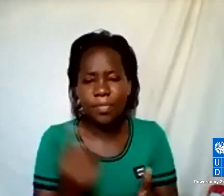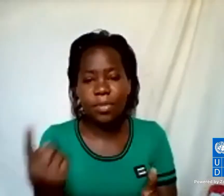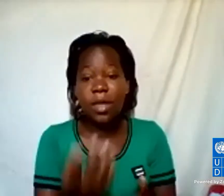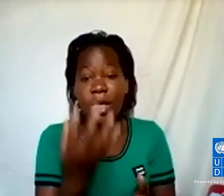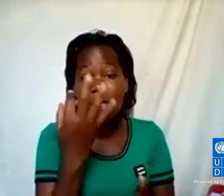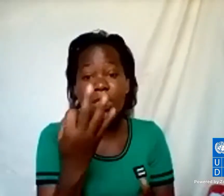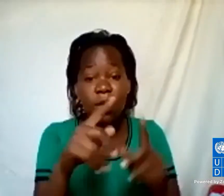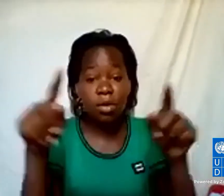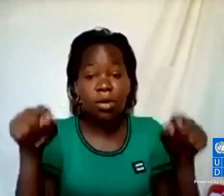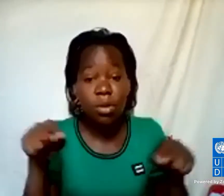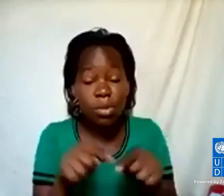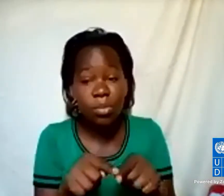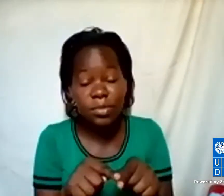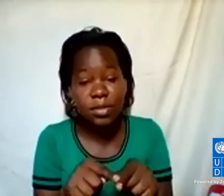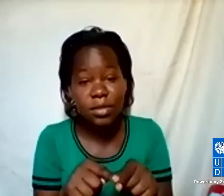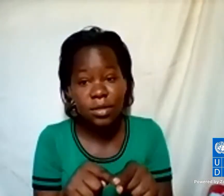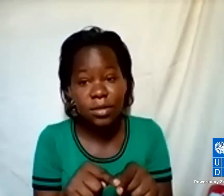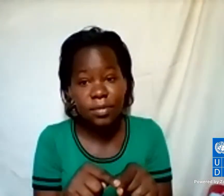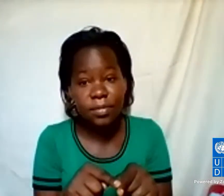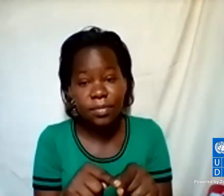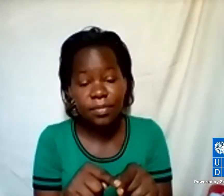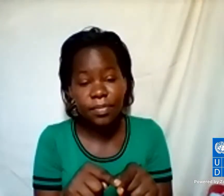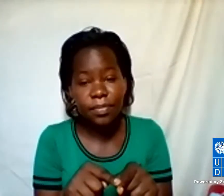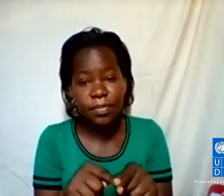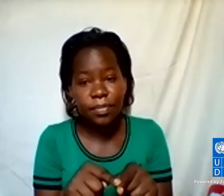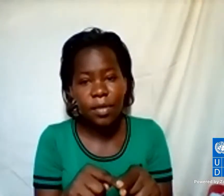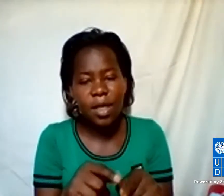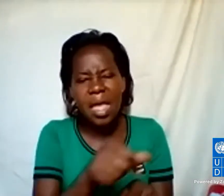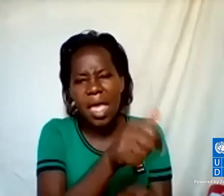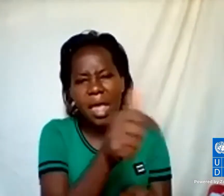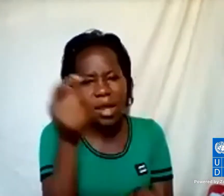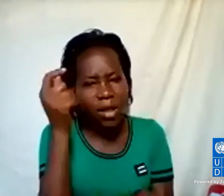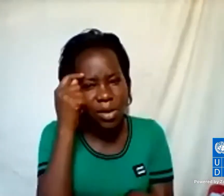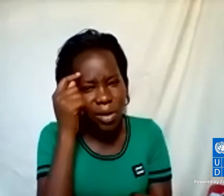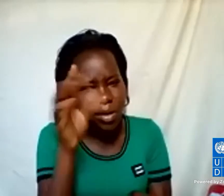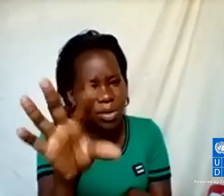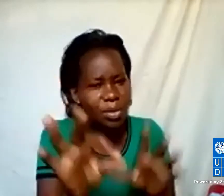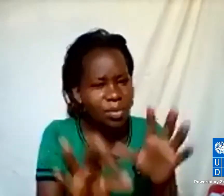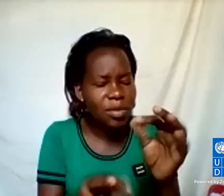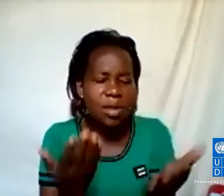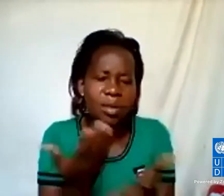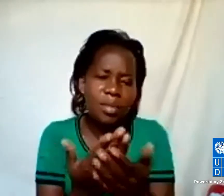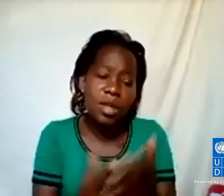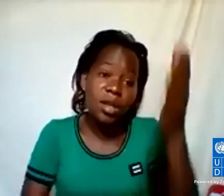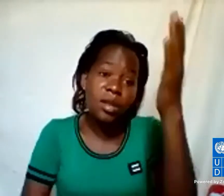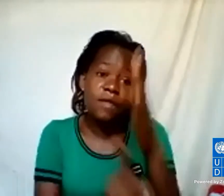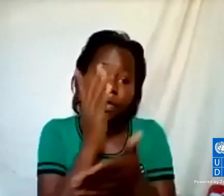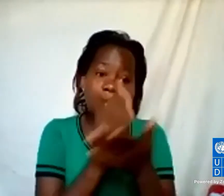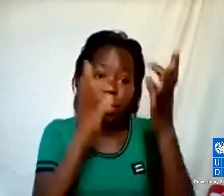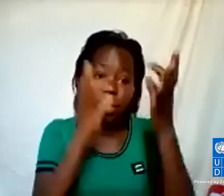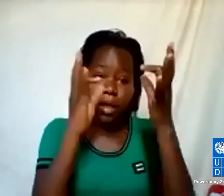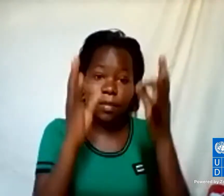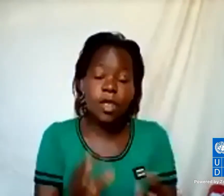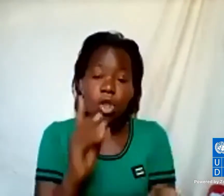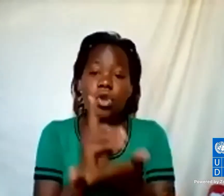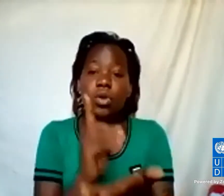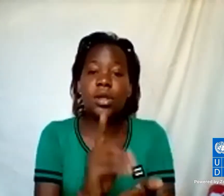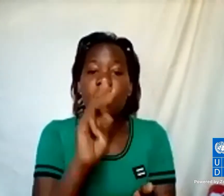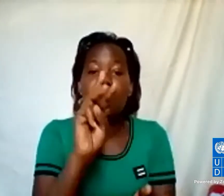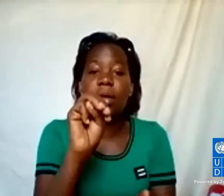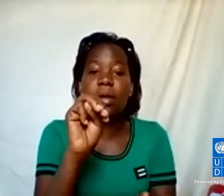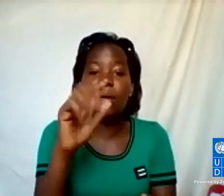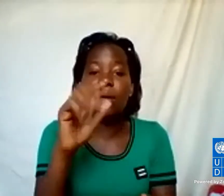is. Okay? So whatever knowledge you pick up, develop something. Dr. Maggie talked about saving.